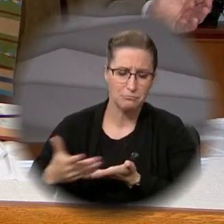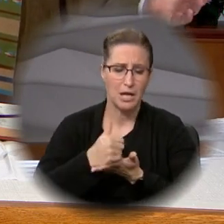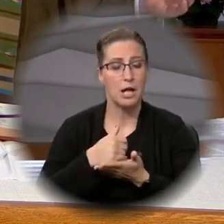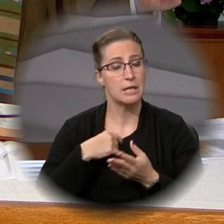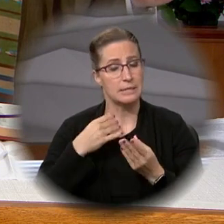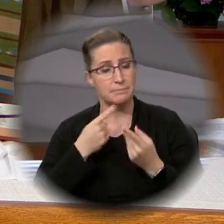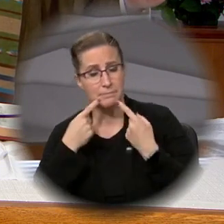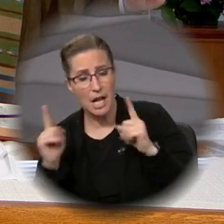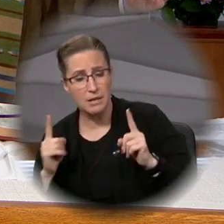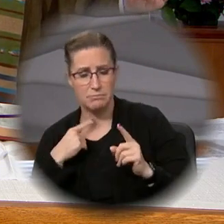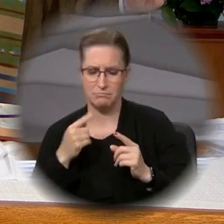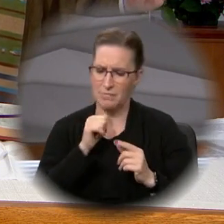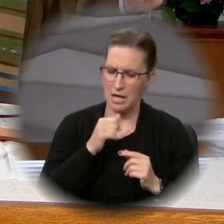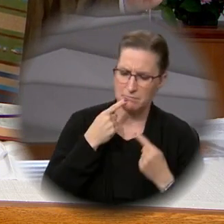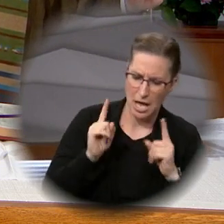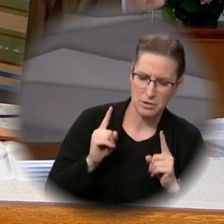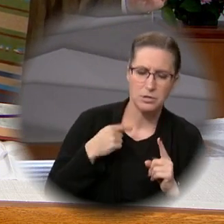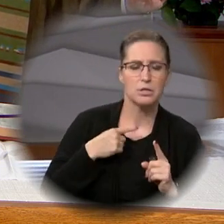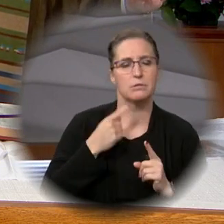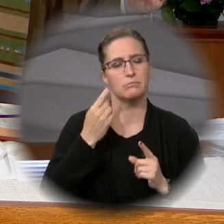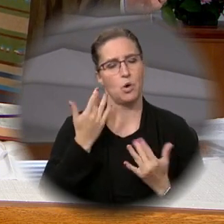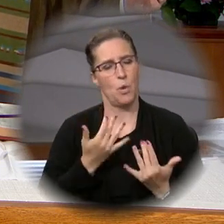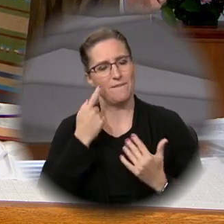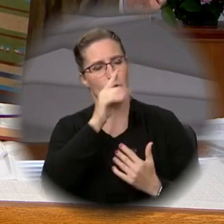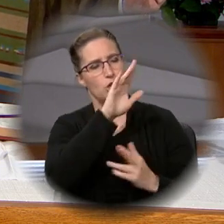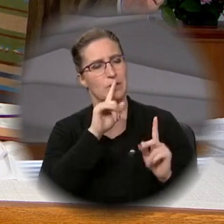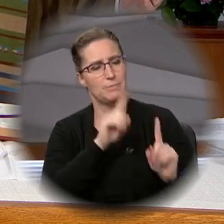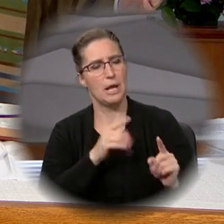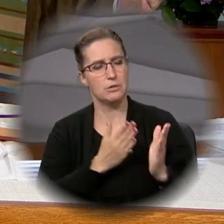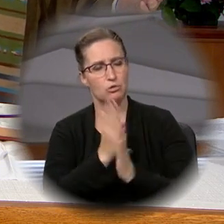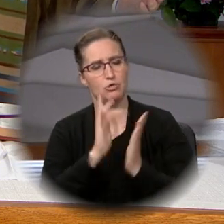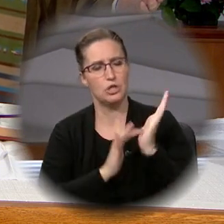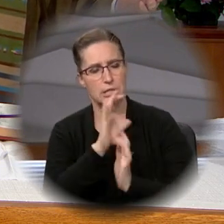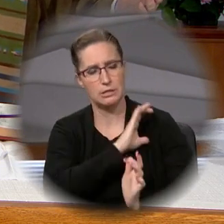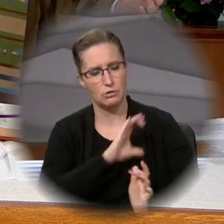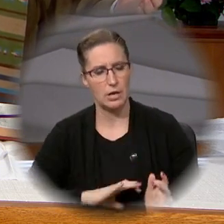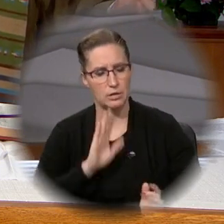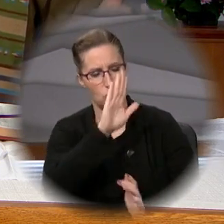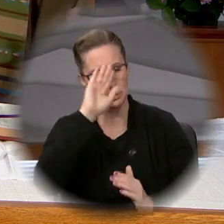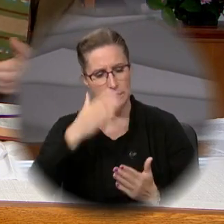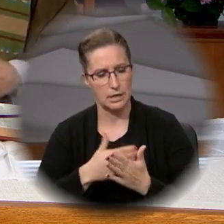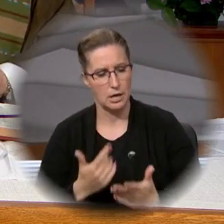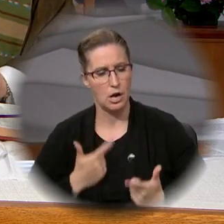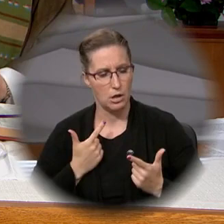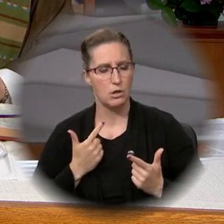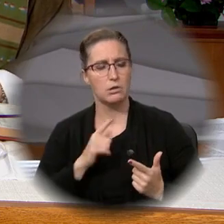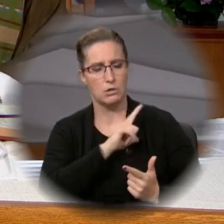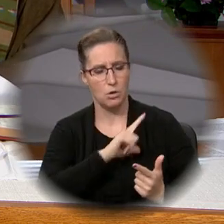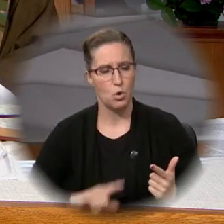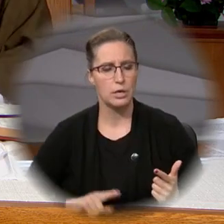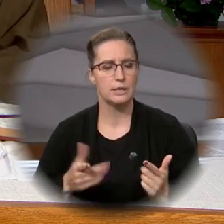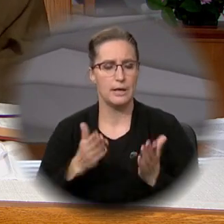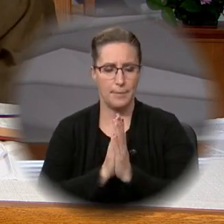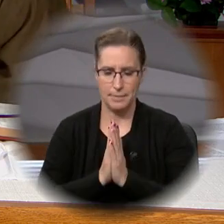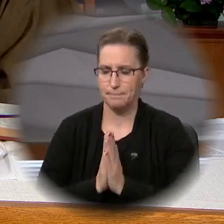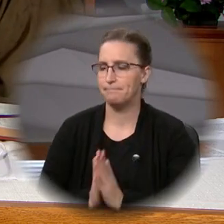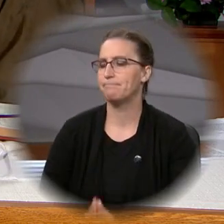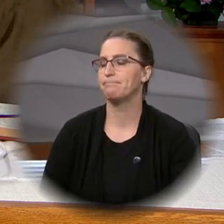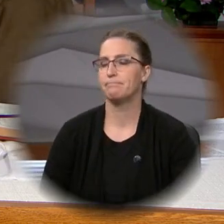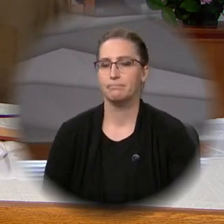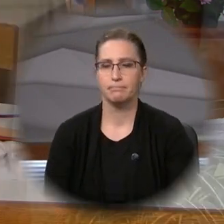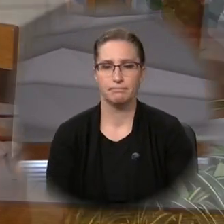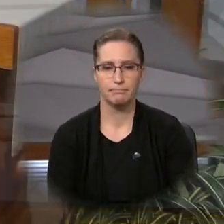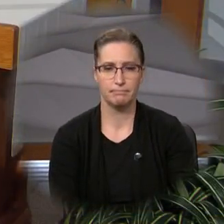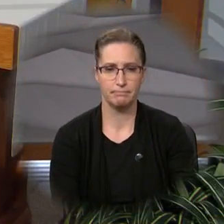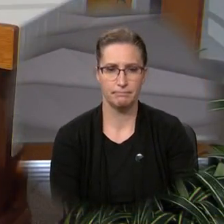unspoken, offer them to you and await always your response that comes through Jesus Christ, your Son, our Lord. Amen.